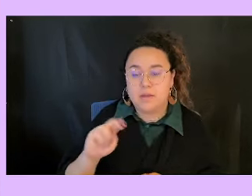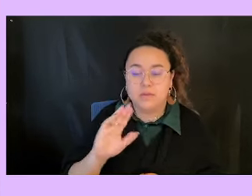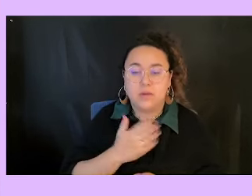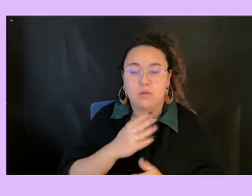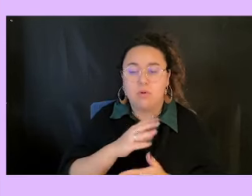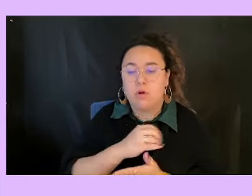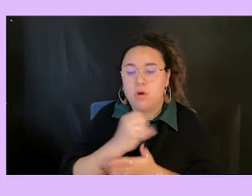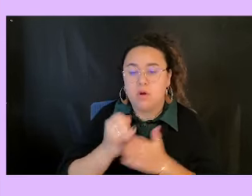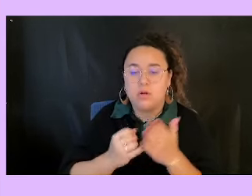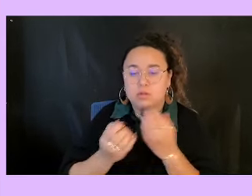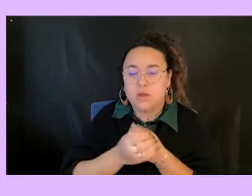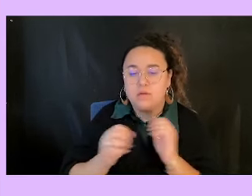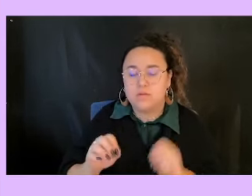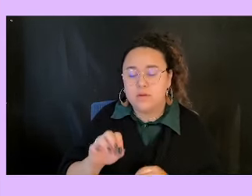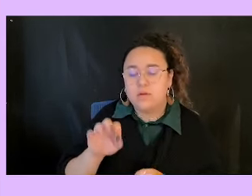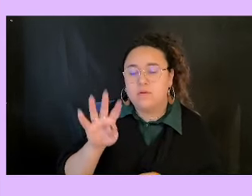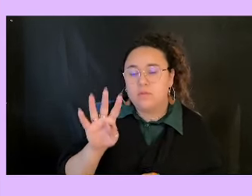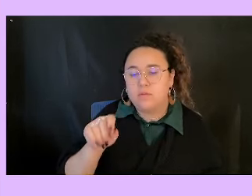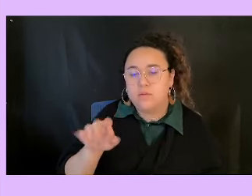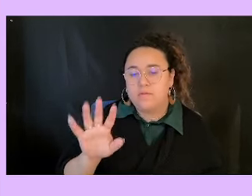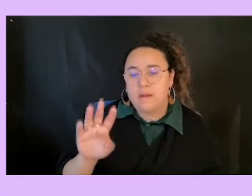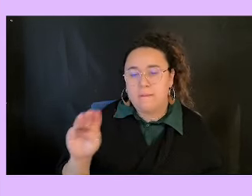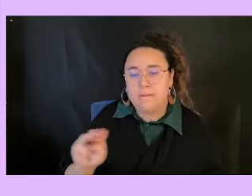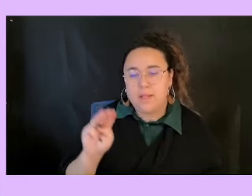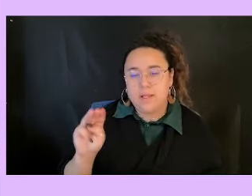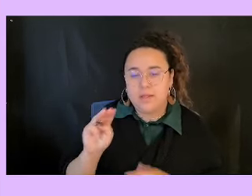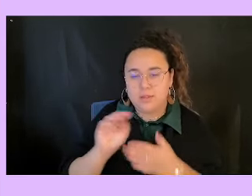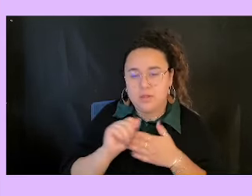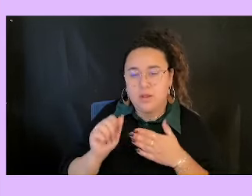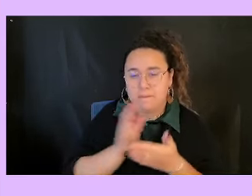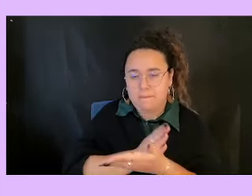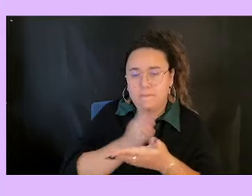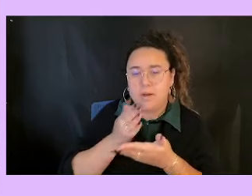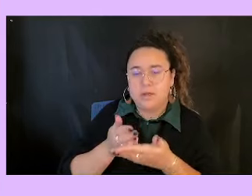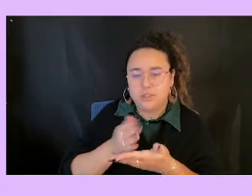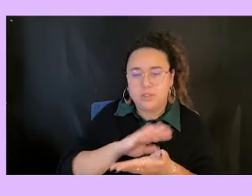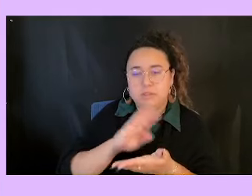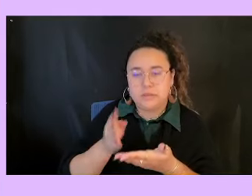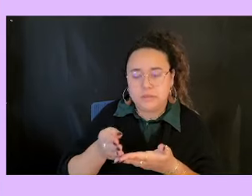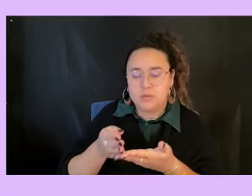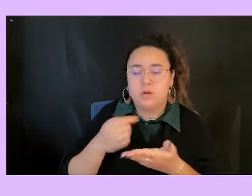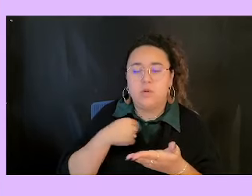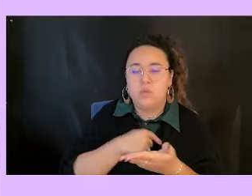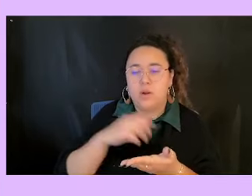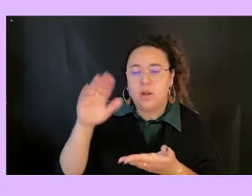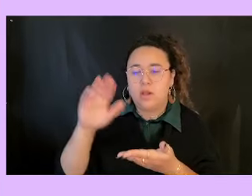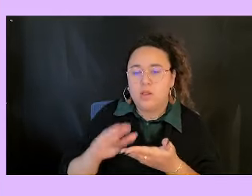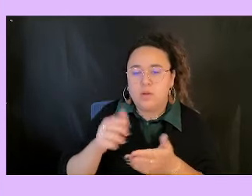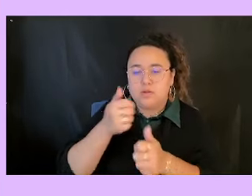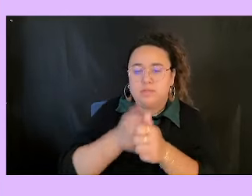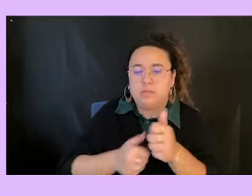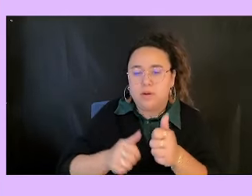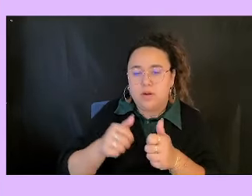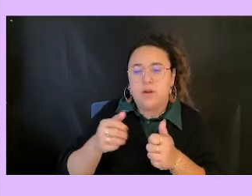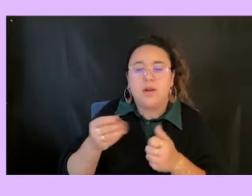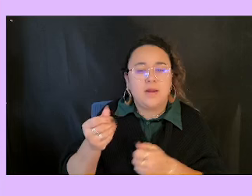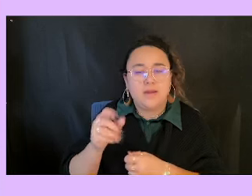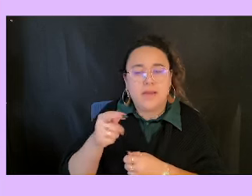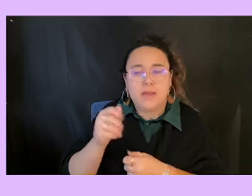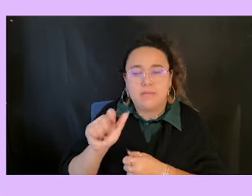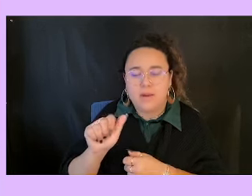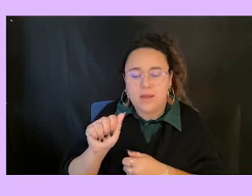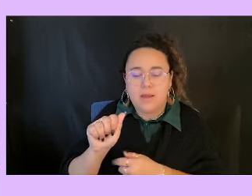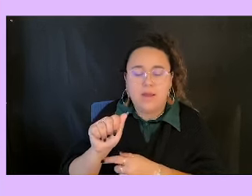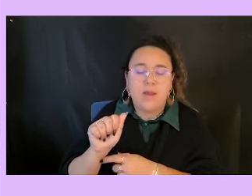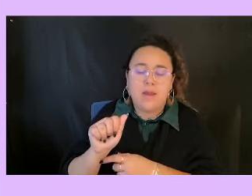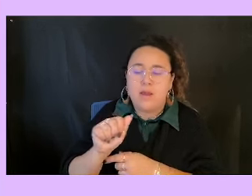of $4.5 million. We're one of the lowest per capita funding for the arts cities in the country. And that's kind of